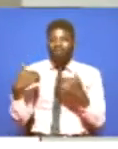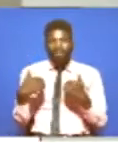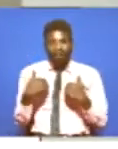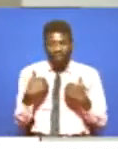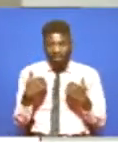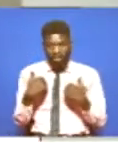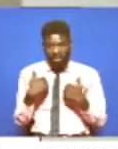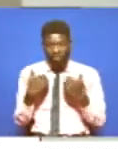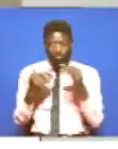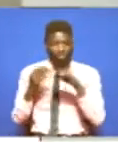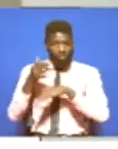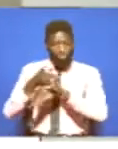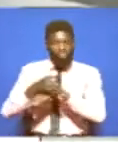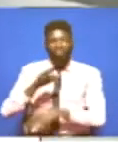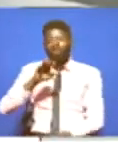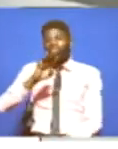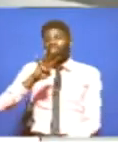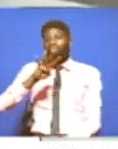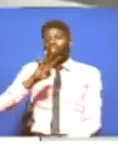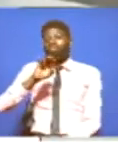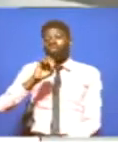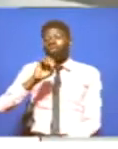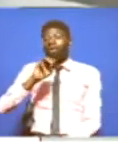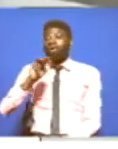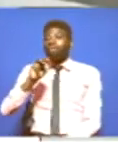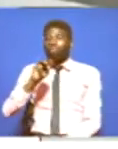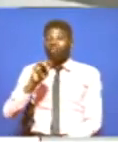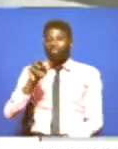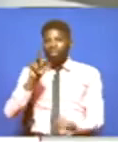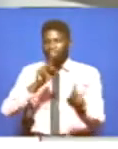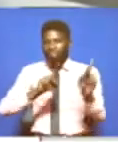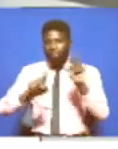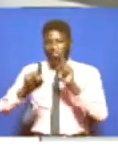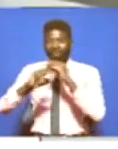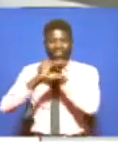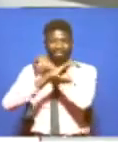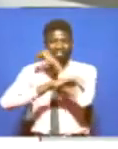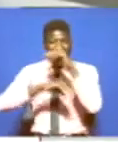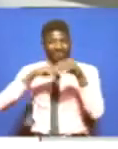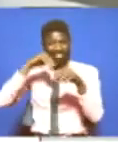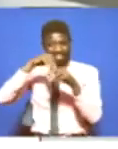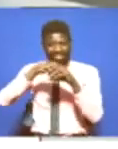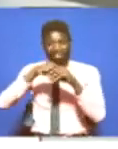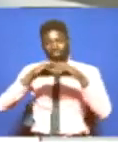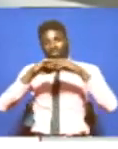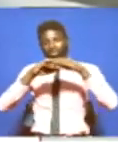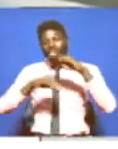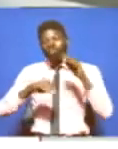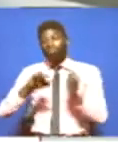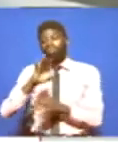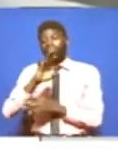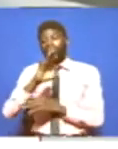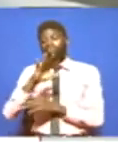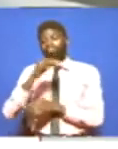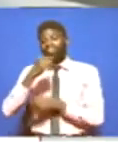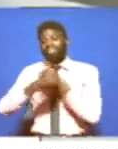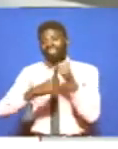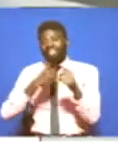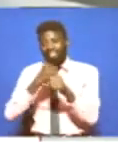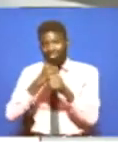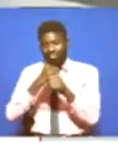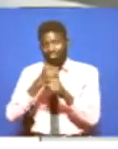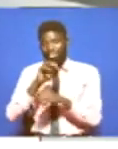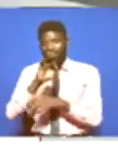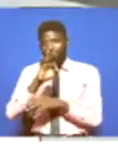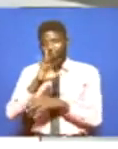40 million people in this country are people below 35 years. And those 35 years and